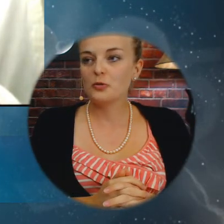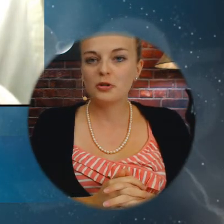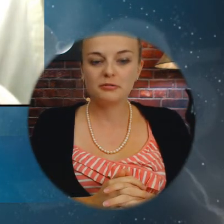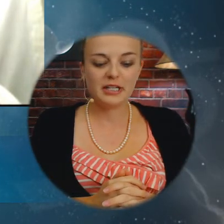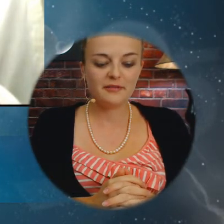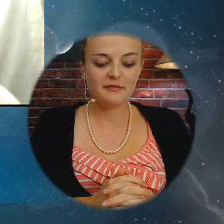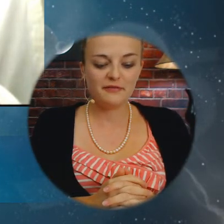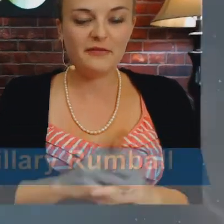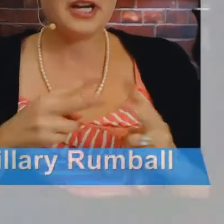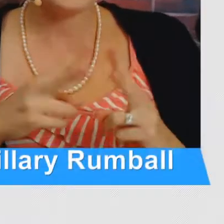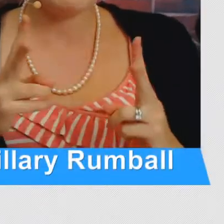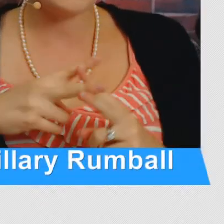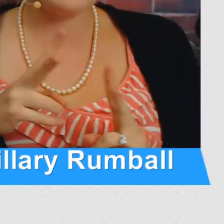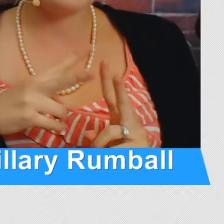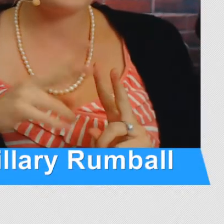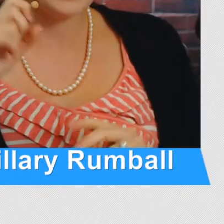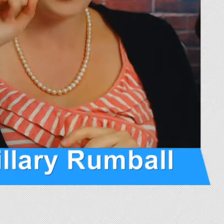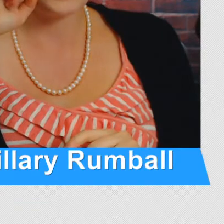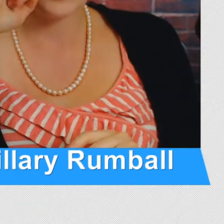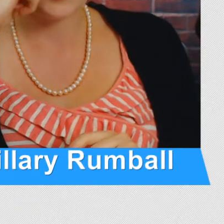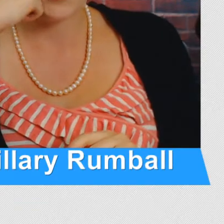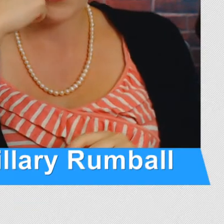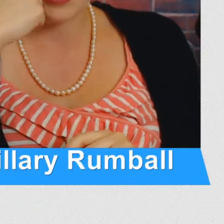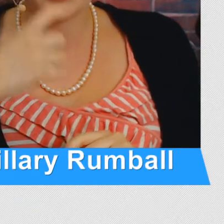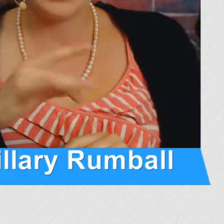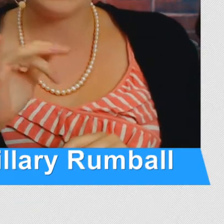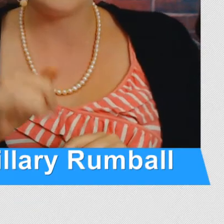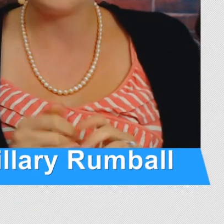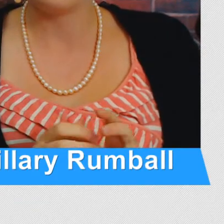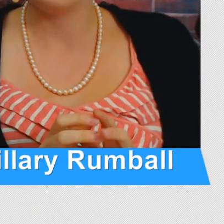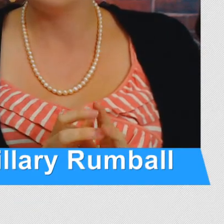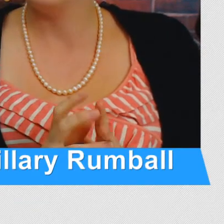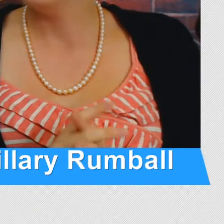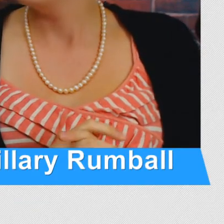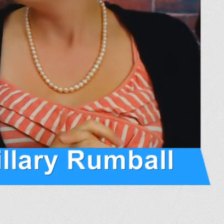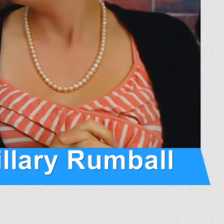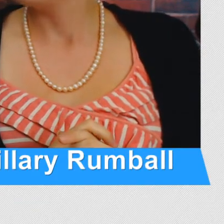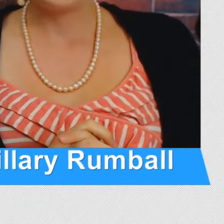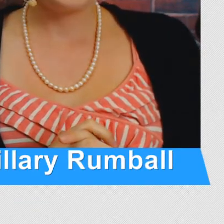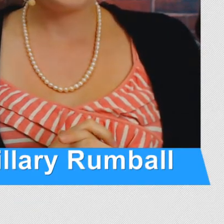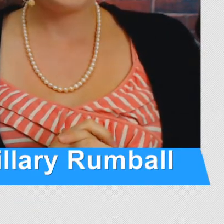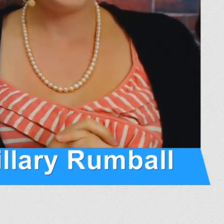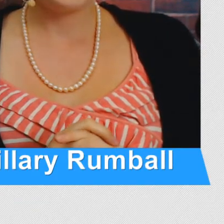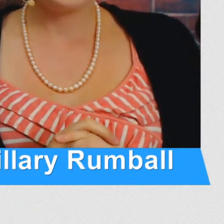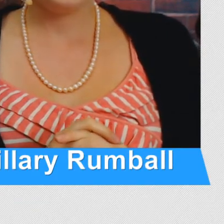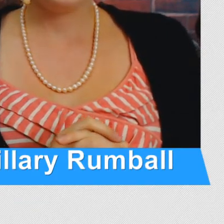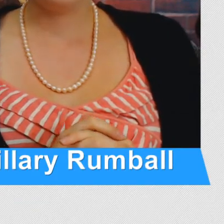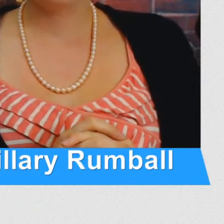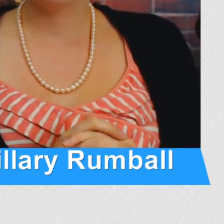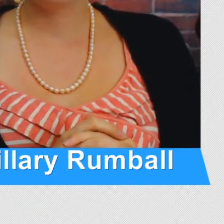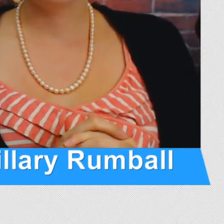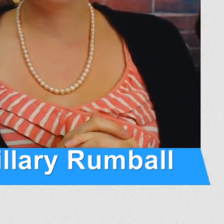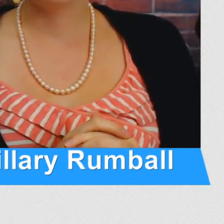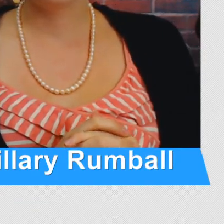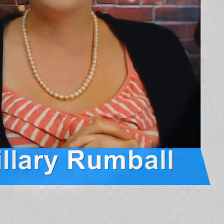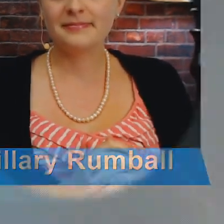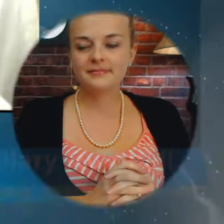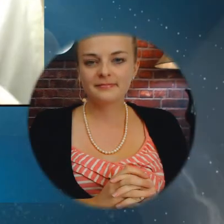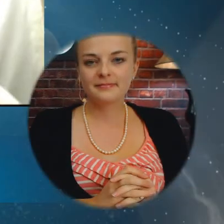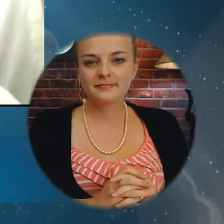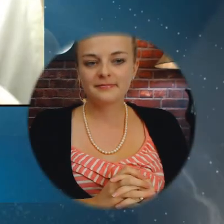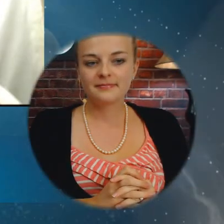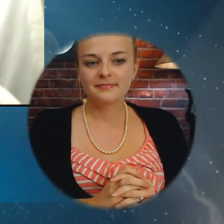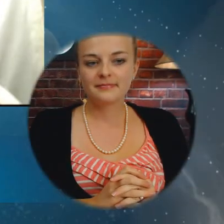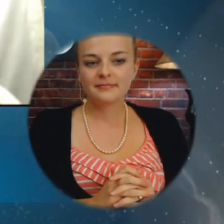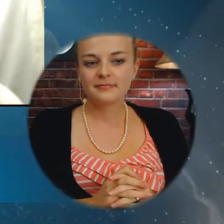That's cool. That's very, very, very cool. I like that. And if your friend has a hearing loss just in one ear,